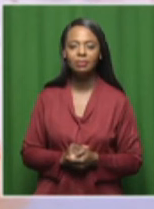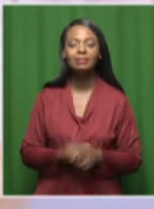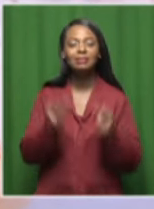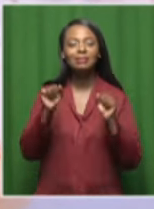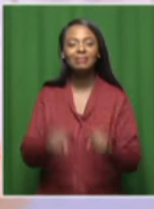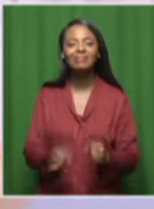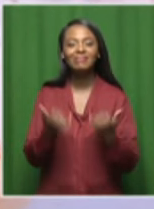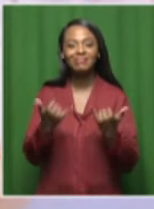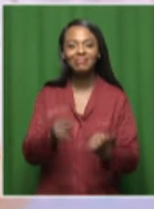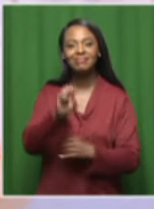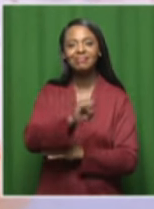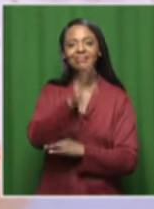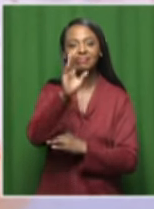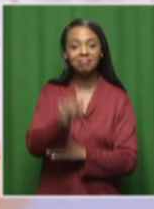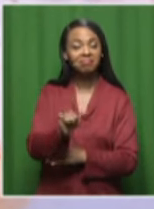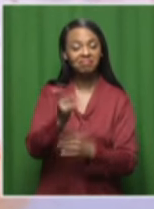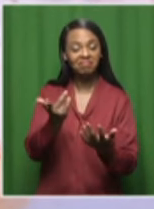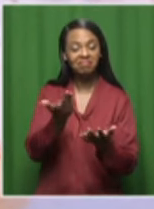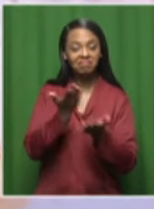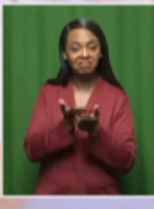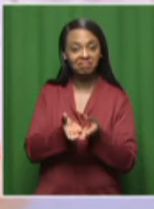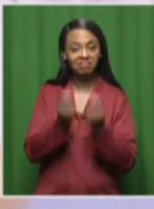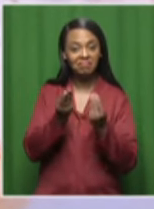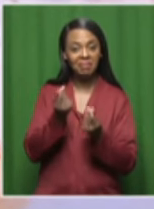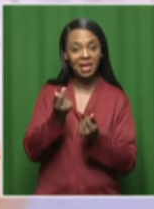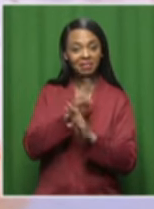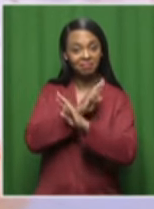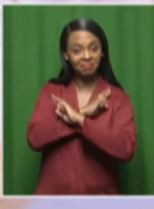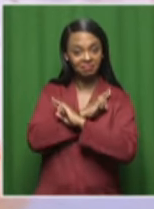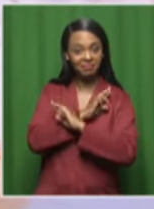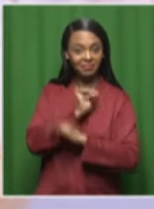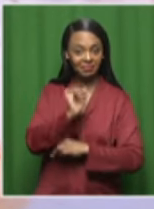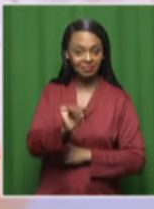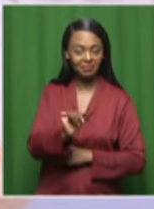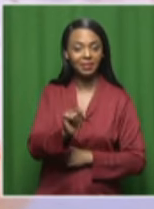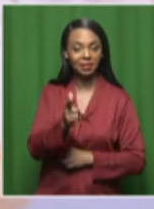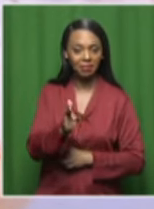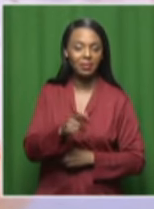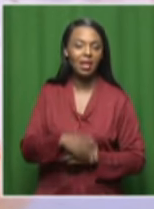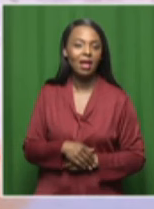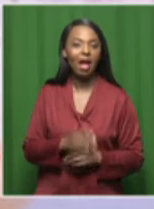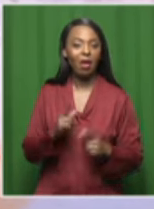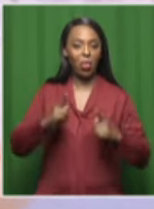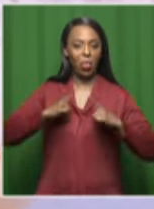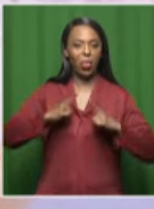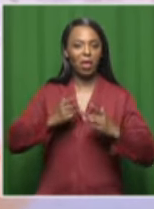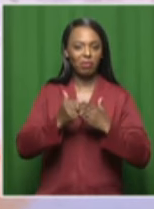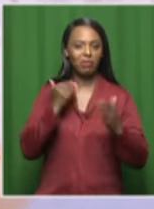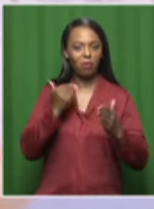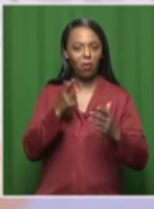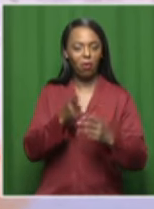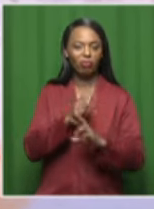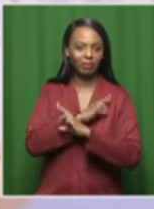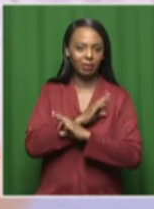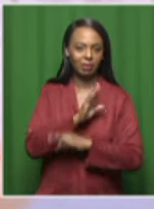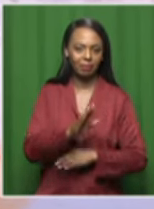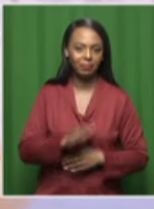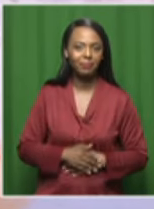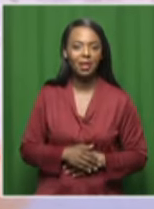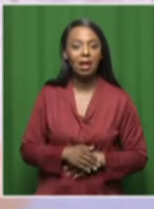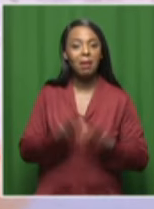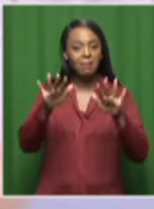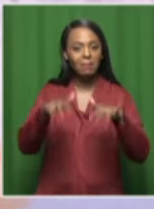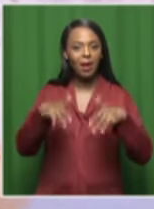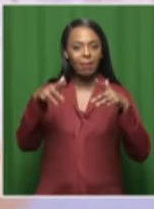The South Africans could access their pension funds via a two-pot system earlier than anticipated. Parliament's Standing Committee on